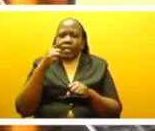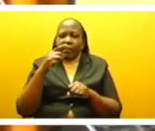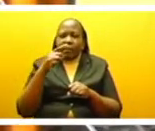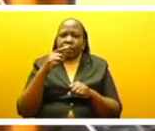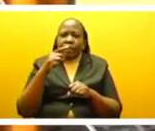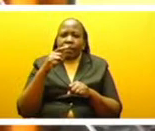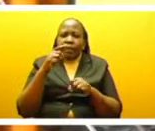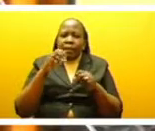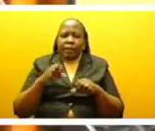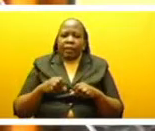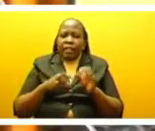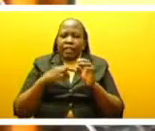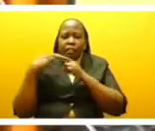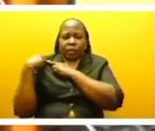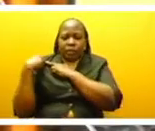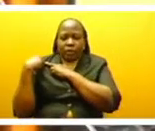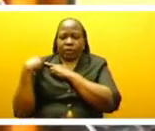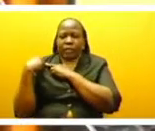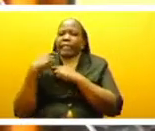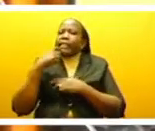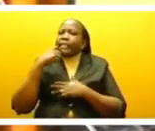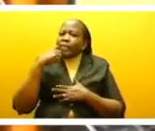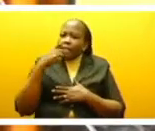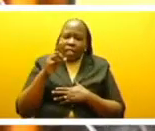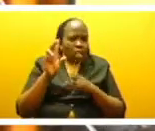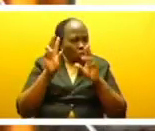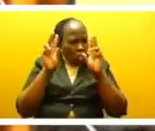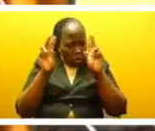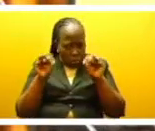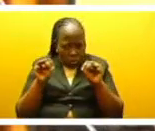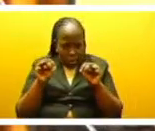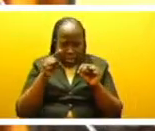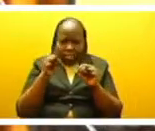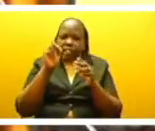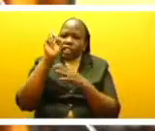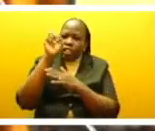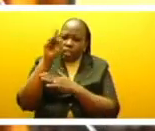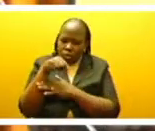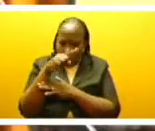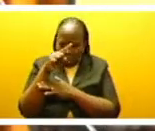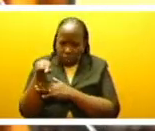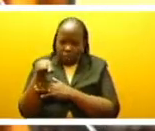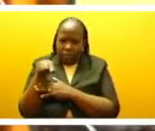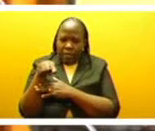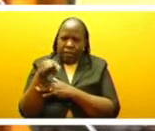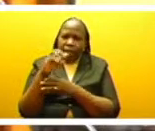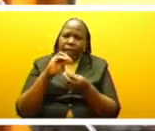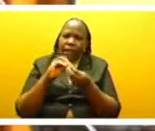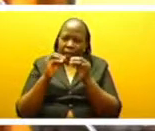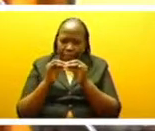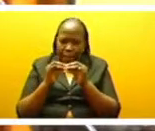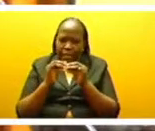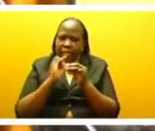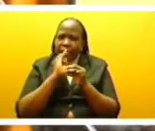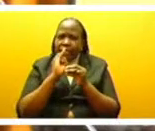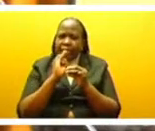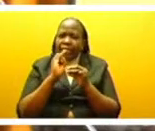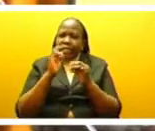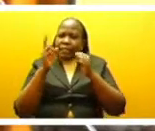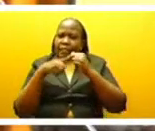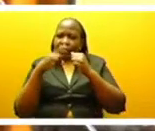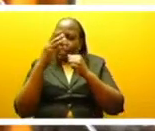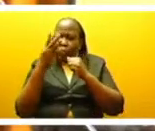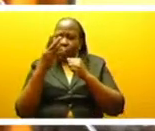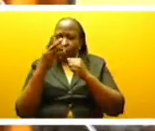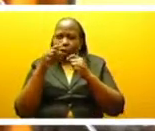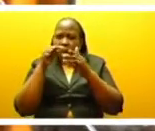cumulative of the turnout, telling him, no, that is erroneous. So the number is 64.6 at the point where